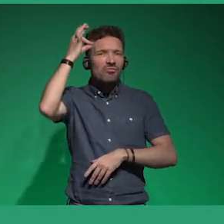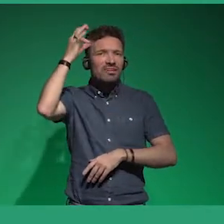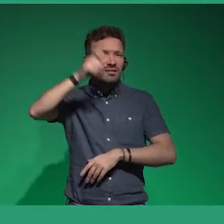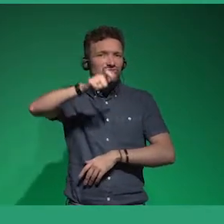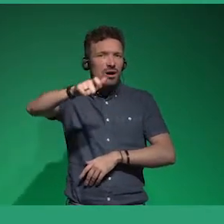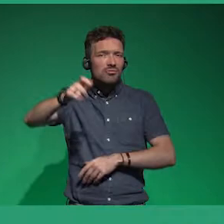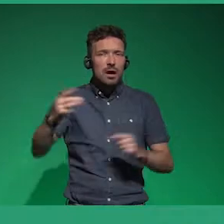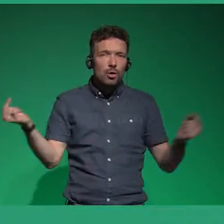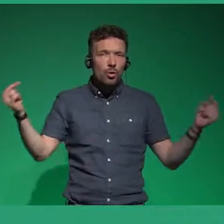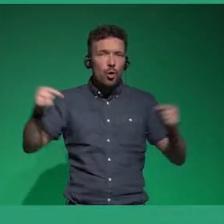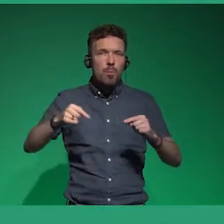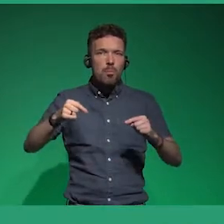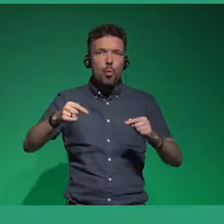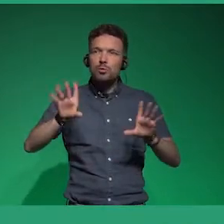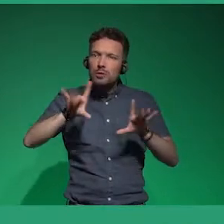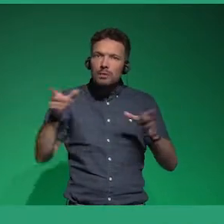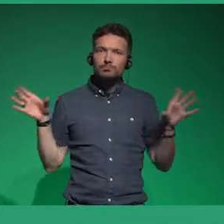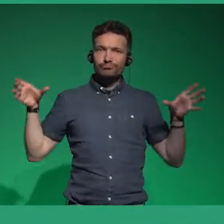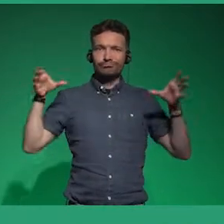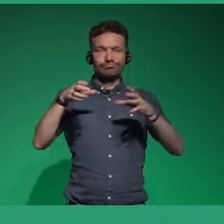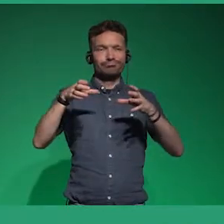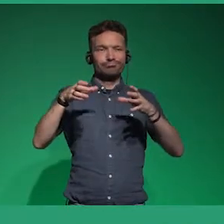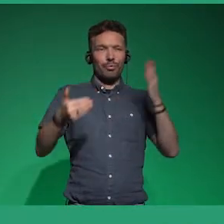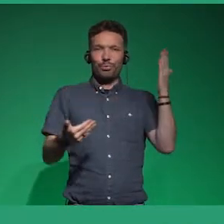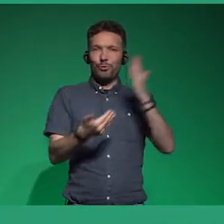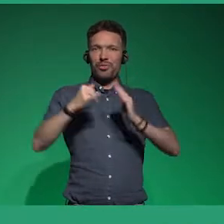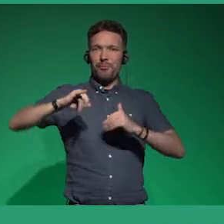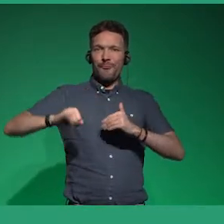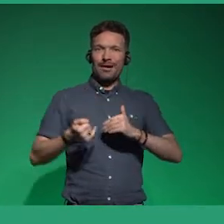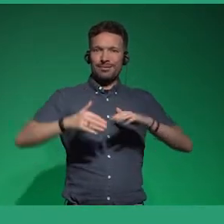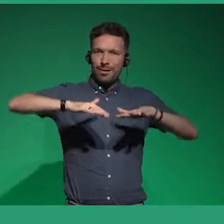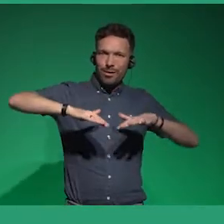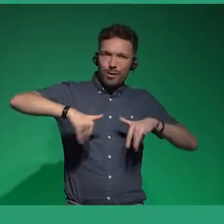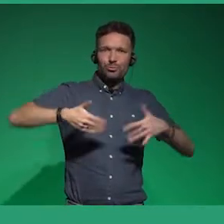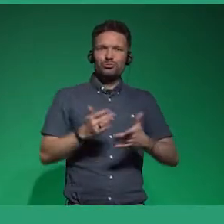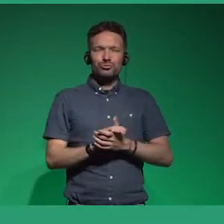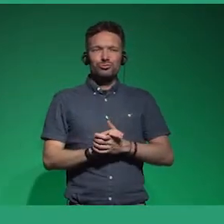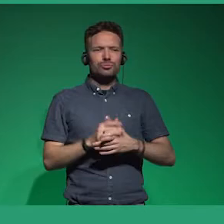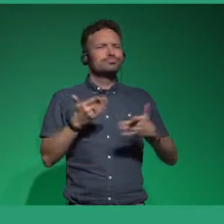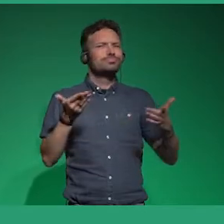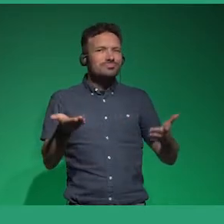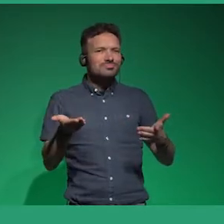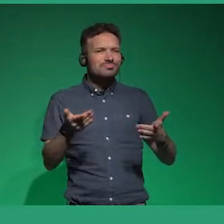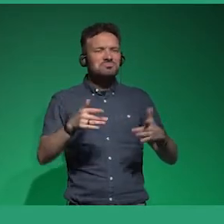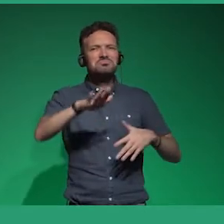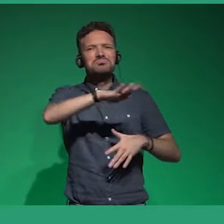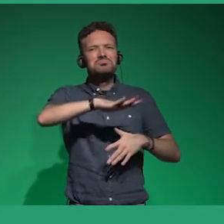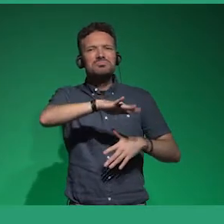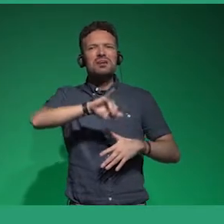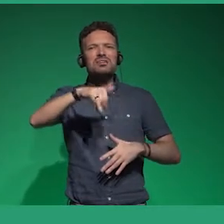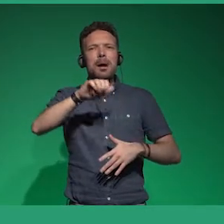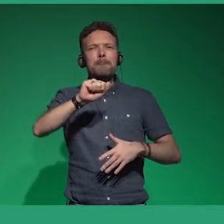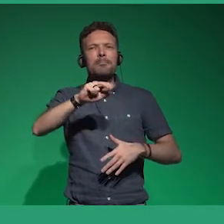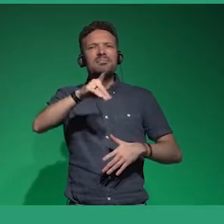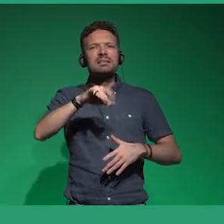specific side of Jambi area. Then we will have the, can be exhibition or can be a project or can